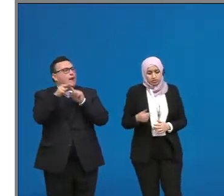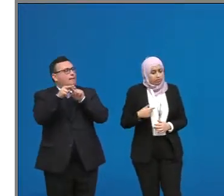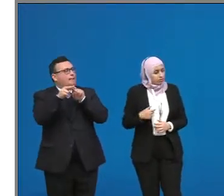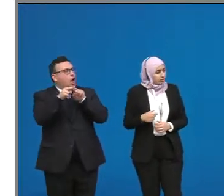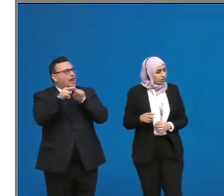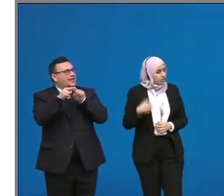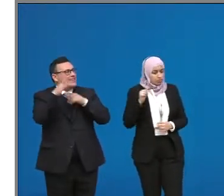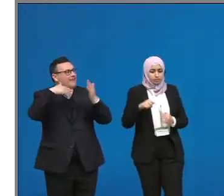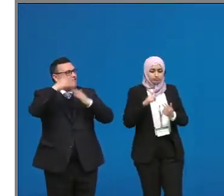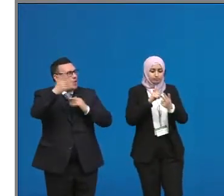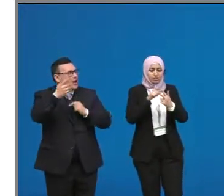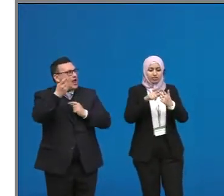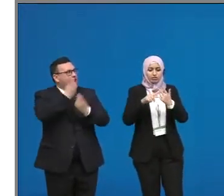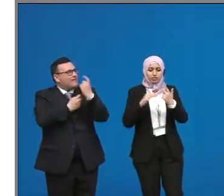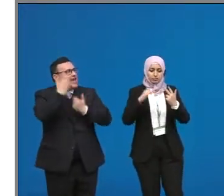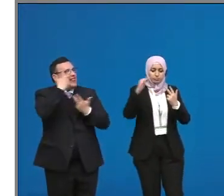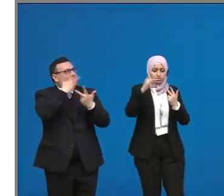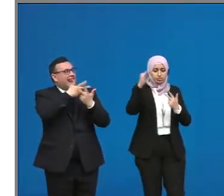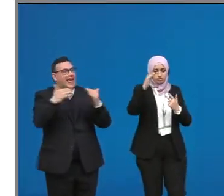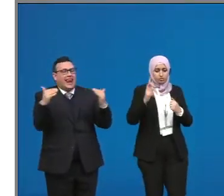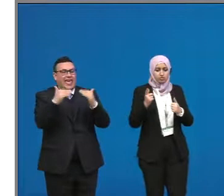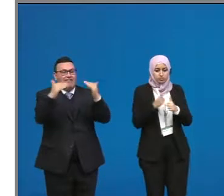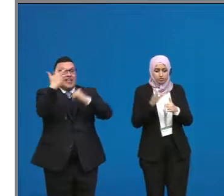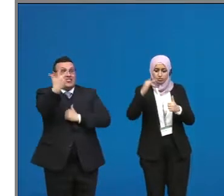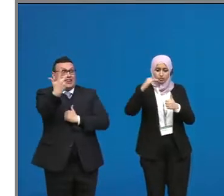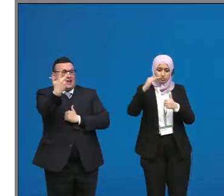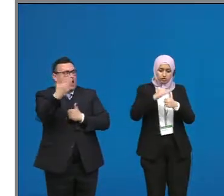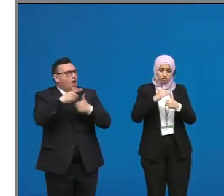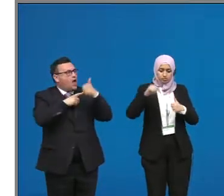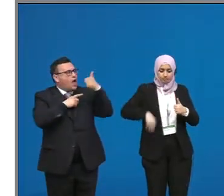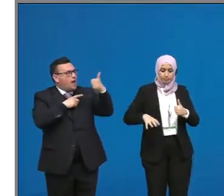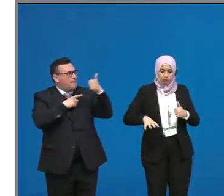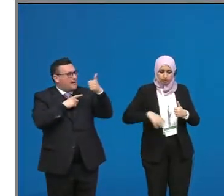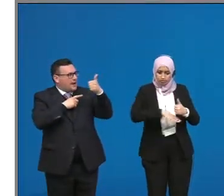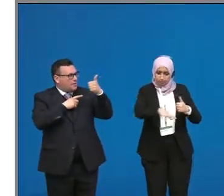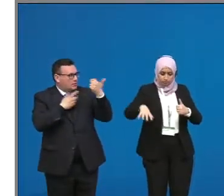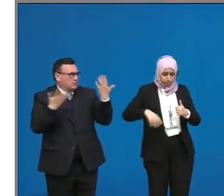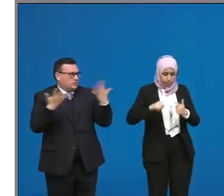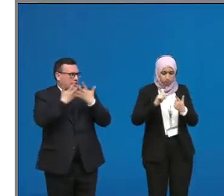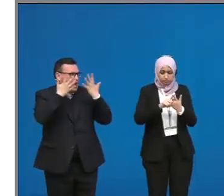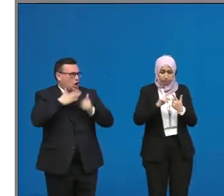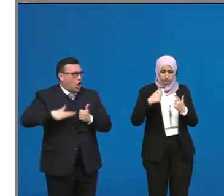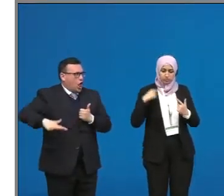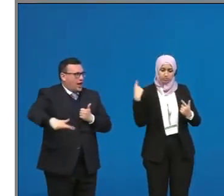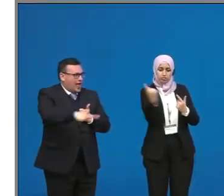the regional, and the international levels.